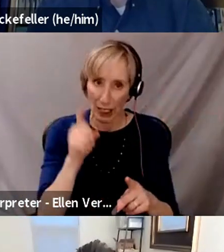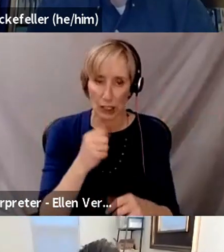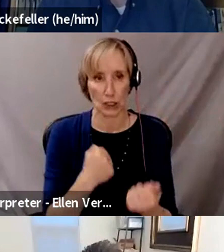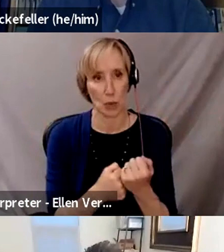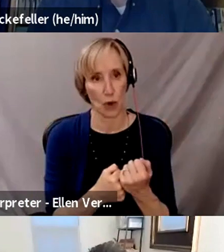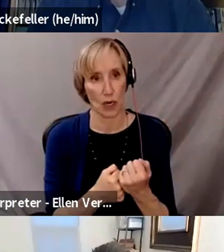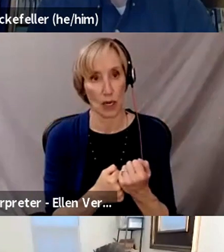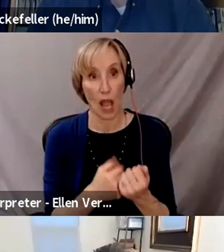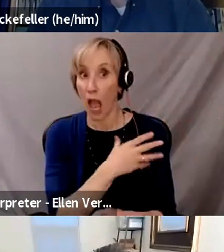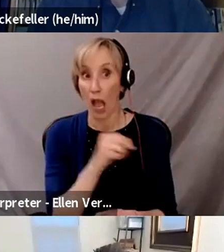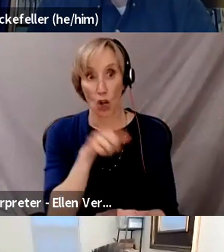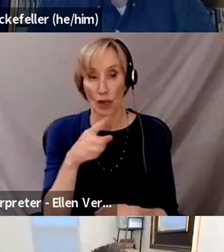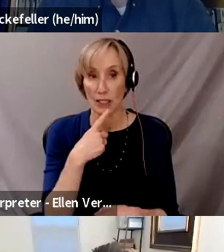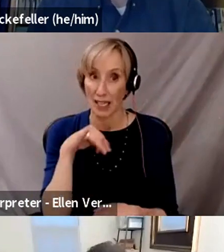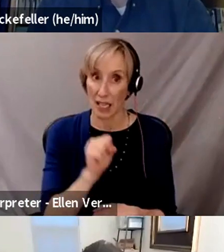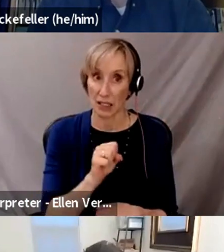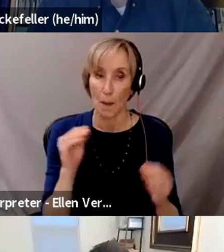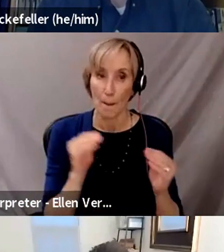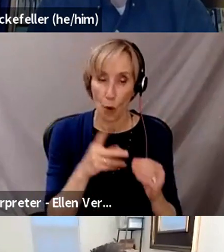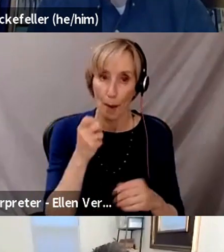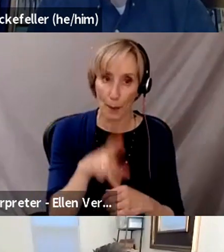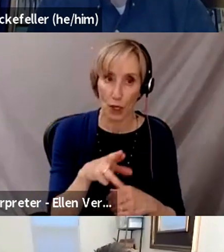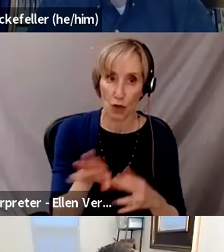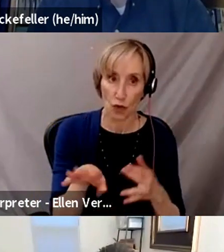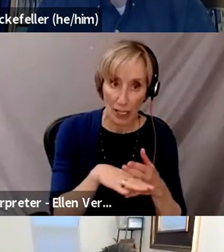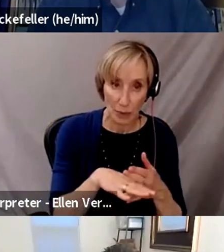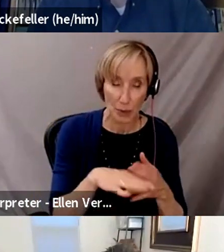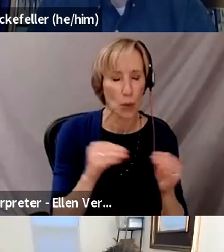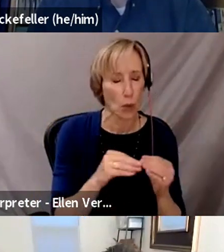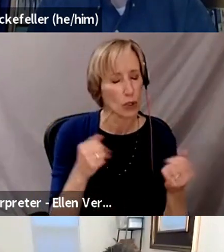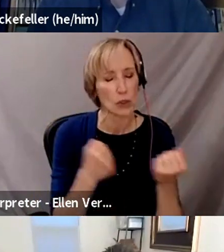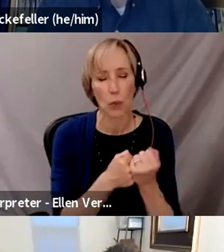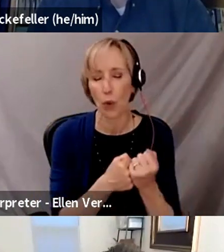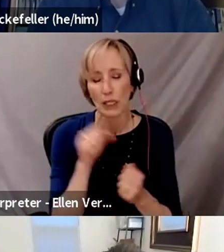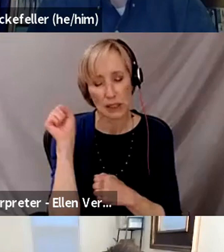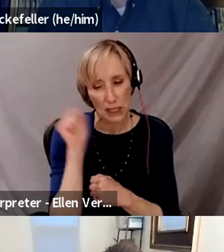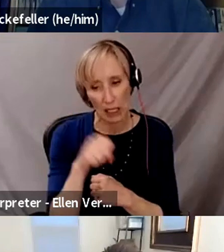peer respites, more peer supports, just across the board. So, yeah.